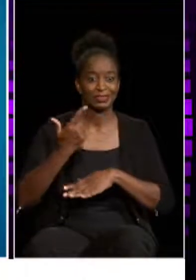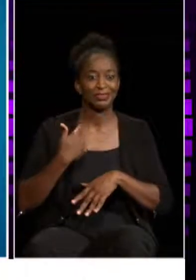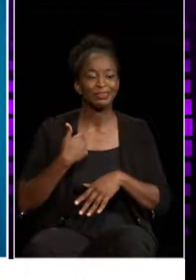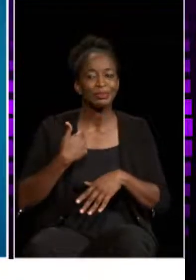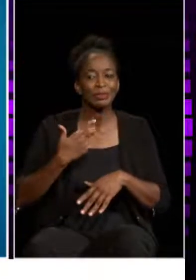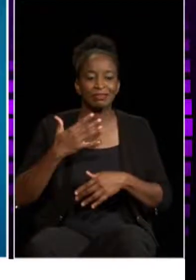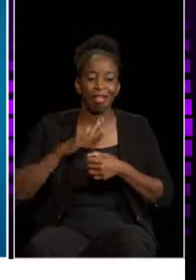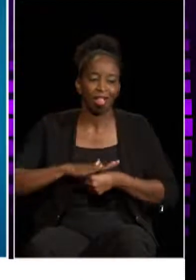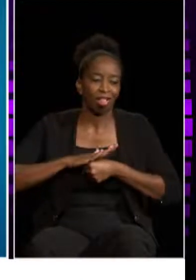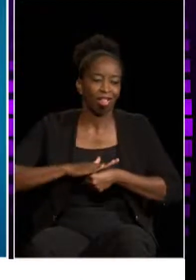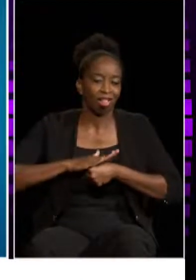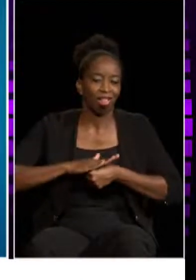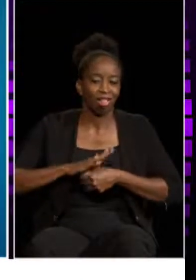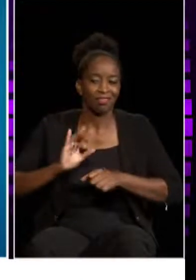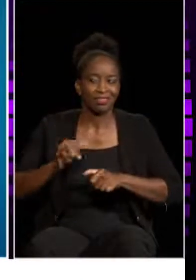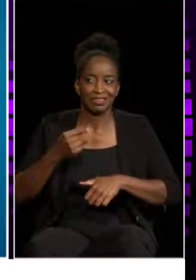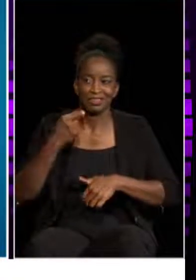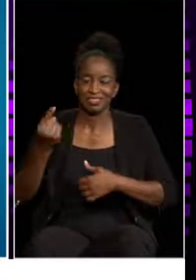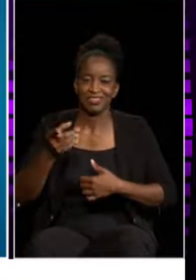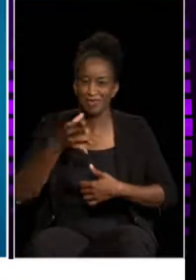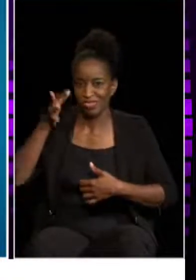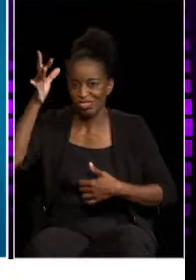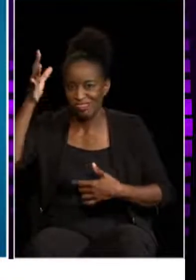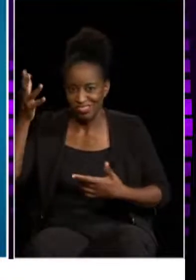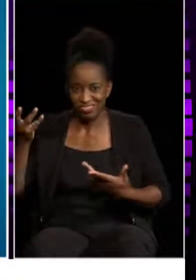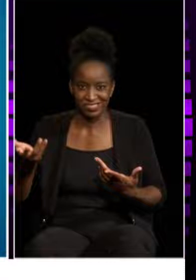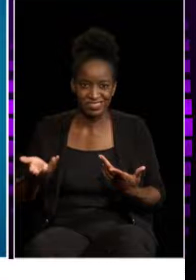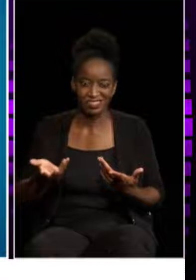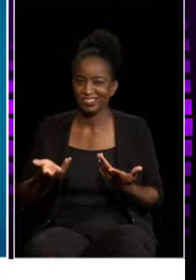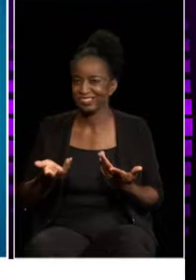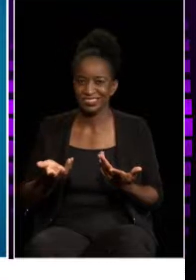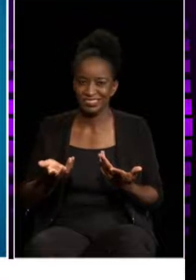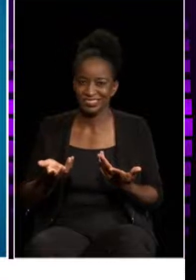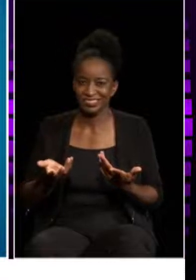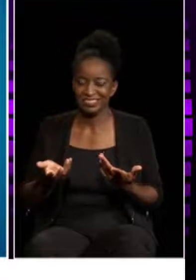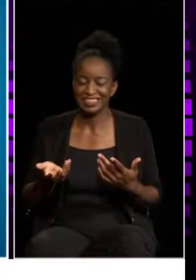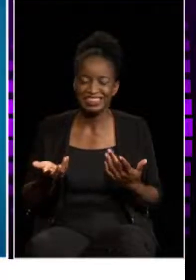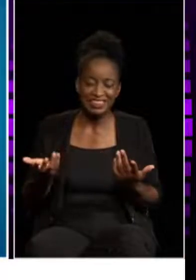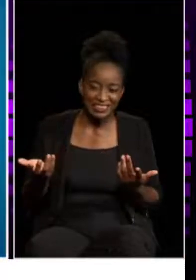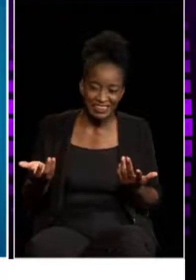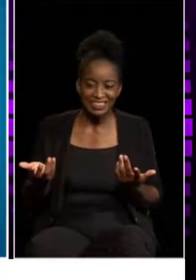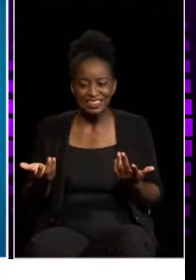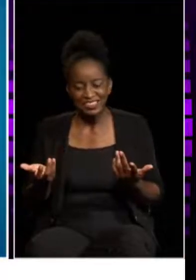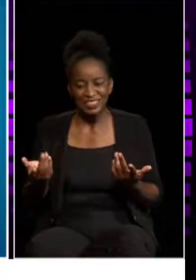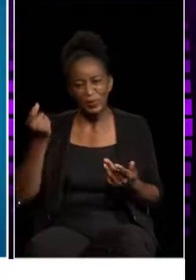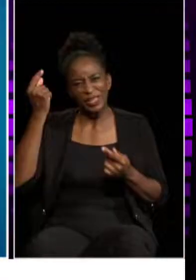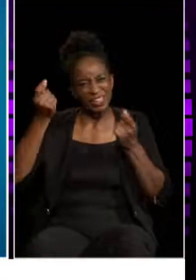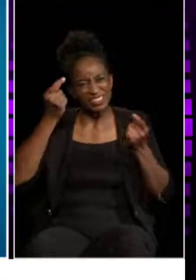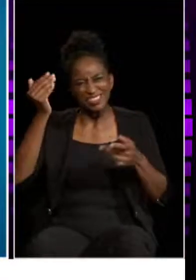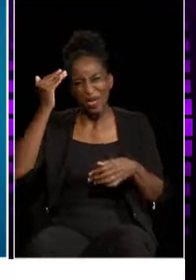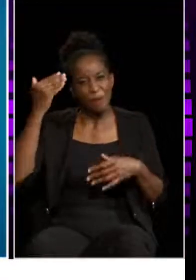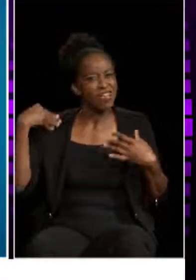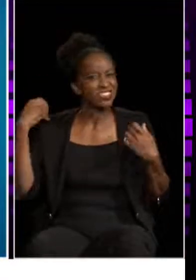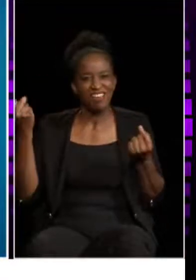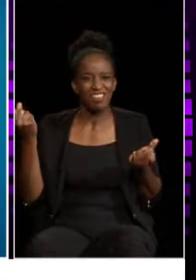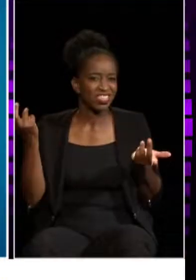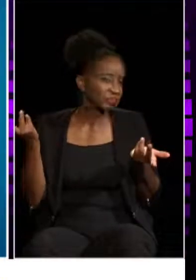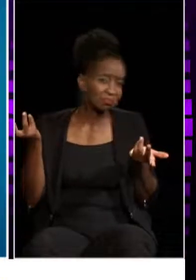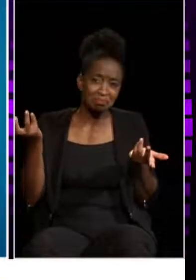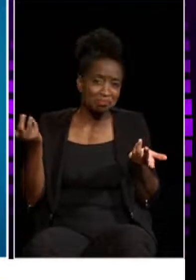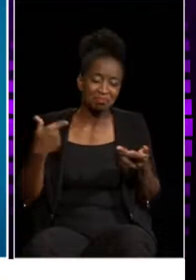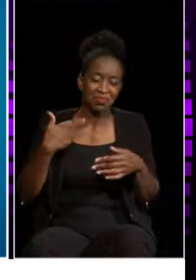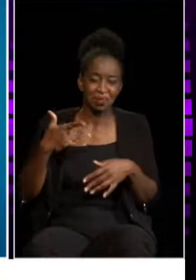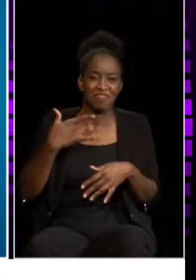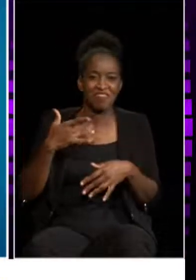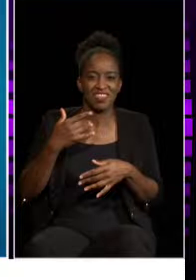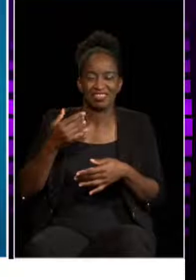I was very young and we were not as cultured when it comes to mental health issues and everything like that. So my question for Ms. Jones,